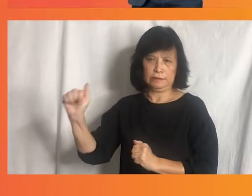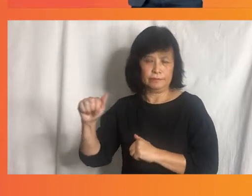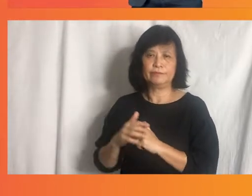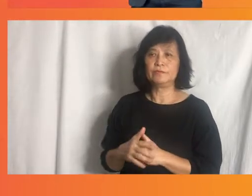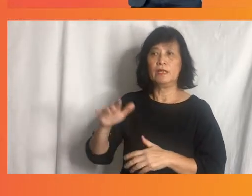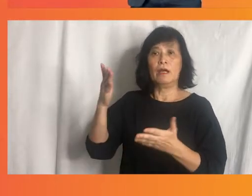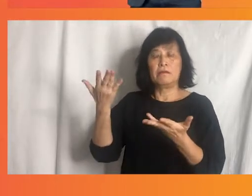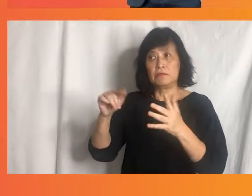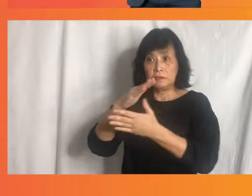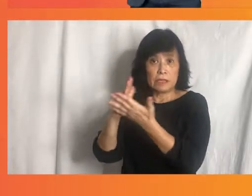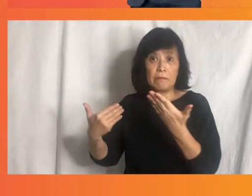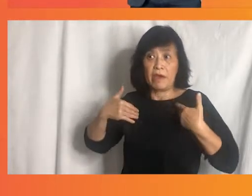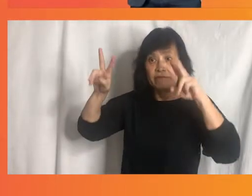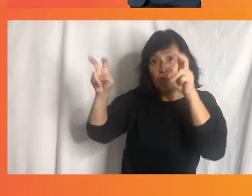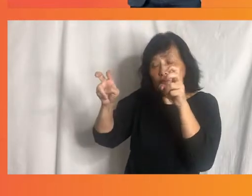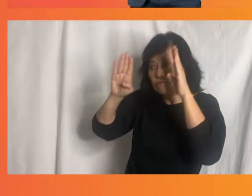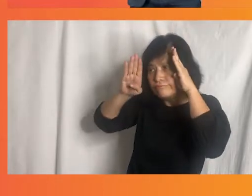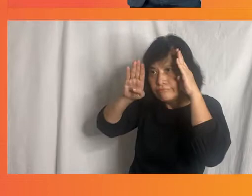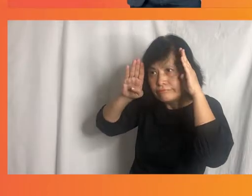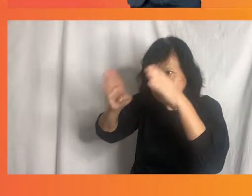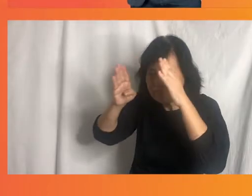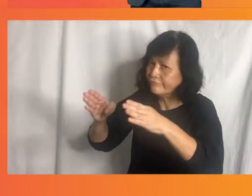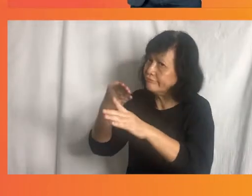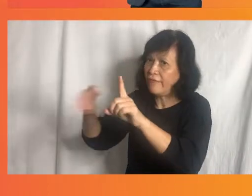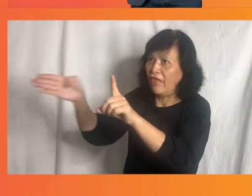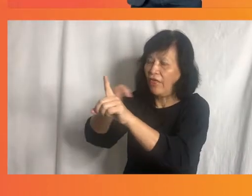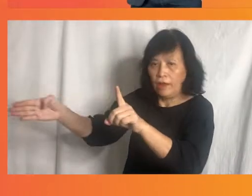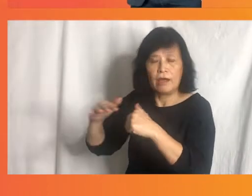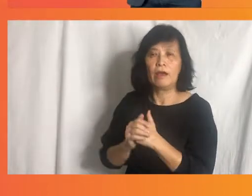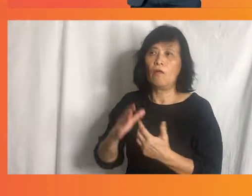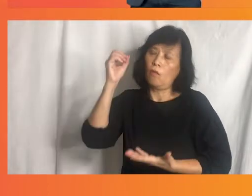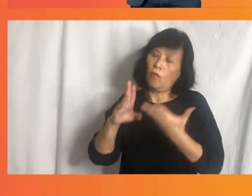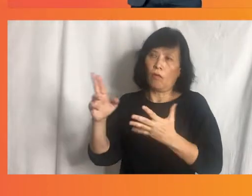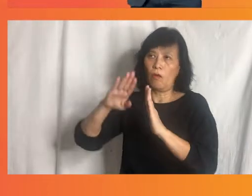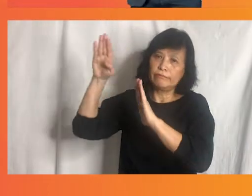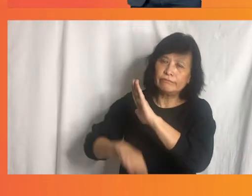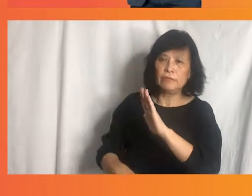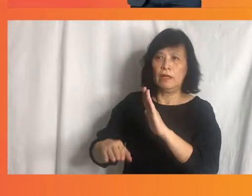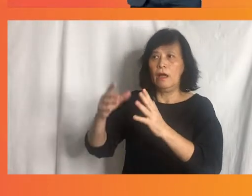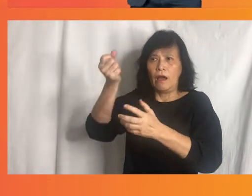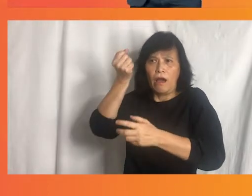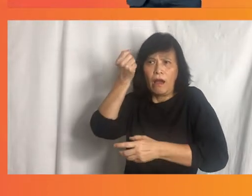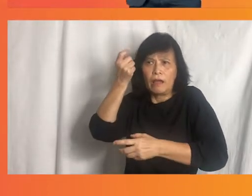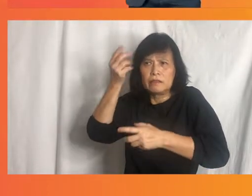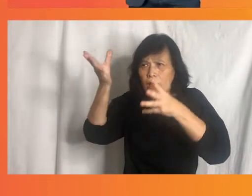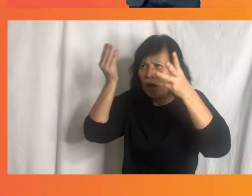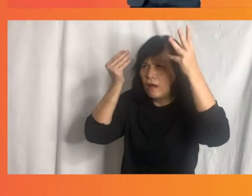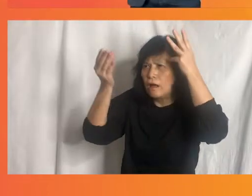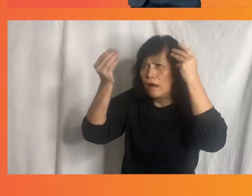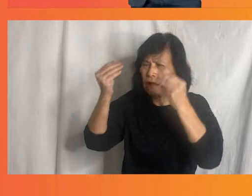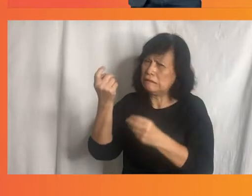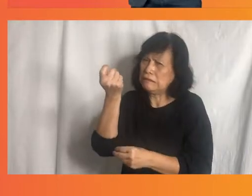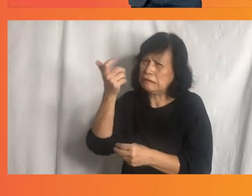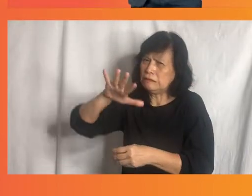as attention deficit, which can affect their attention to task, and they have a reduced ability to process instructions, especially in a group